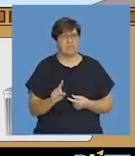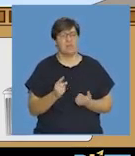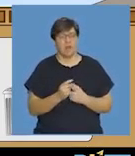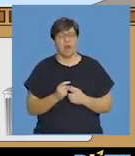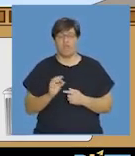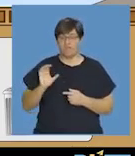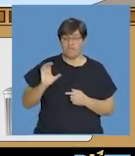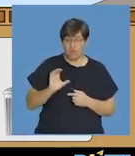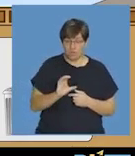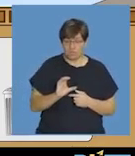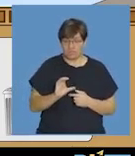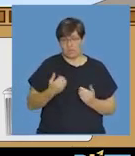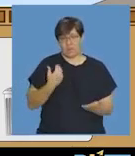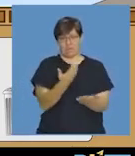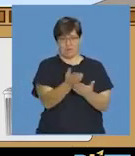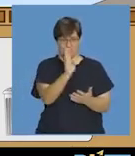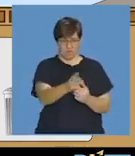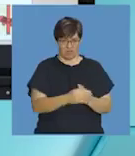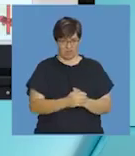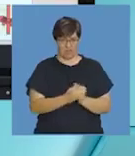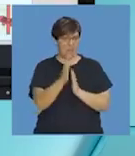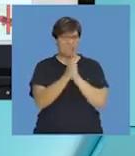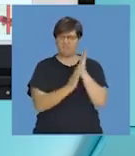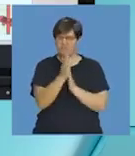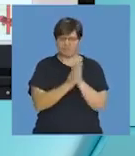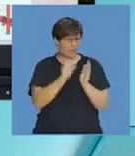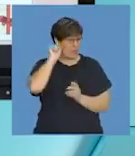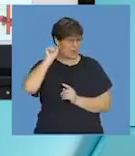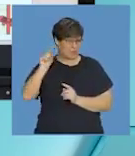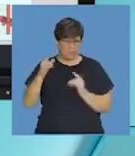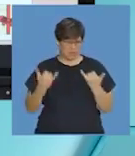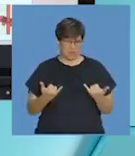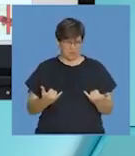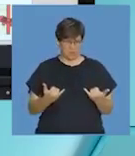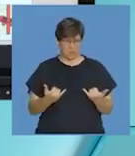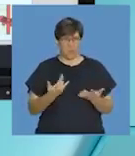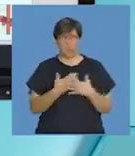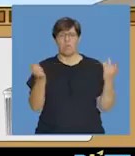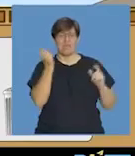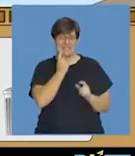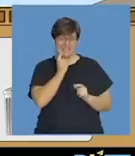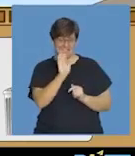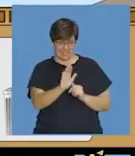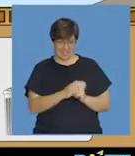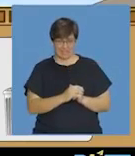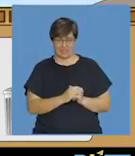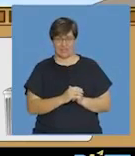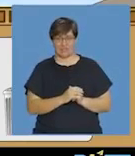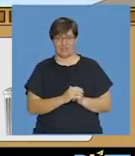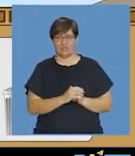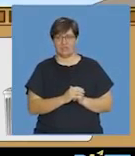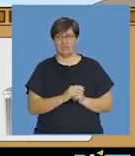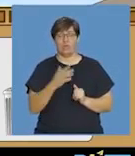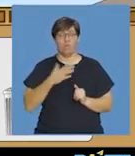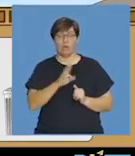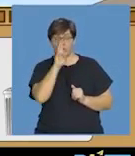a force. Now here, I haven't got friction. We're ignoring friction for now because it's going to be a bit easier. And I want you